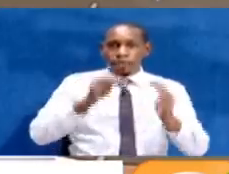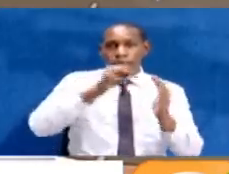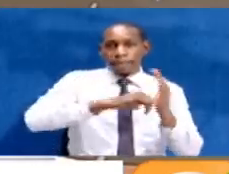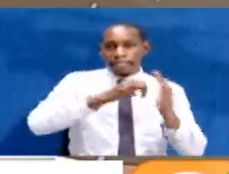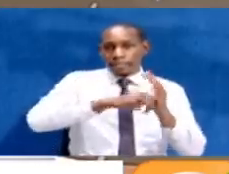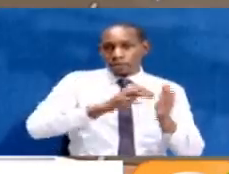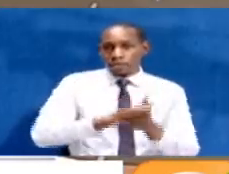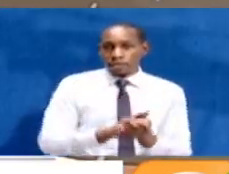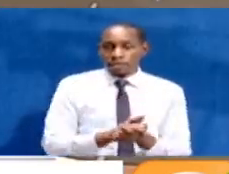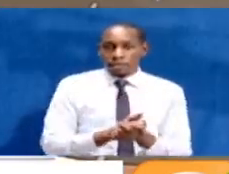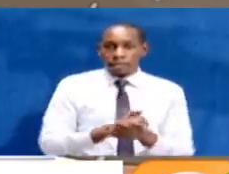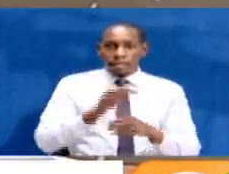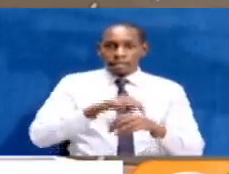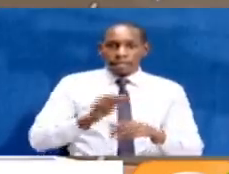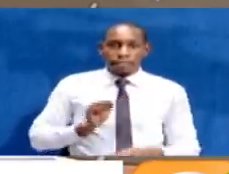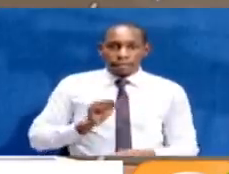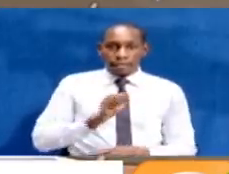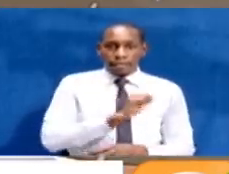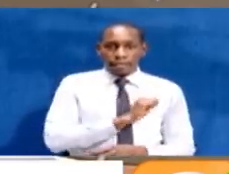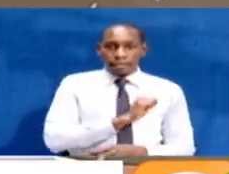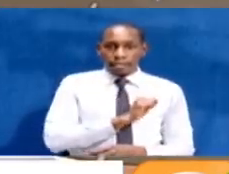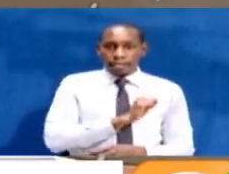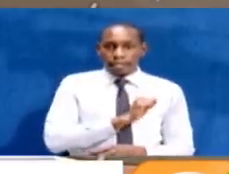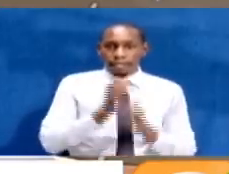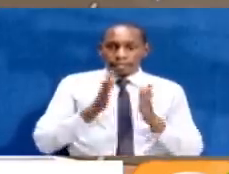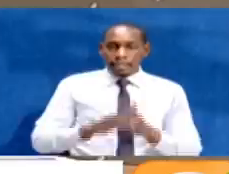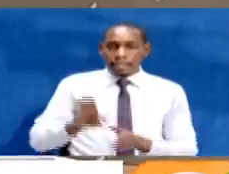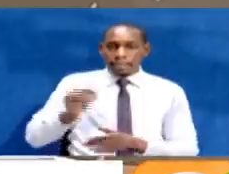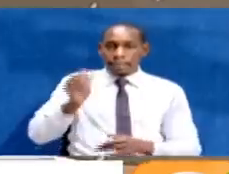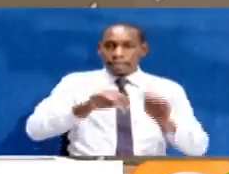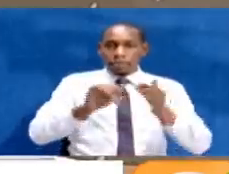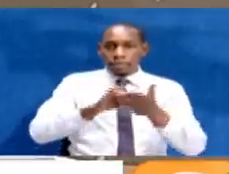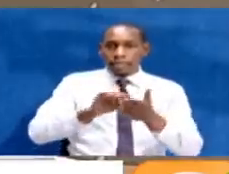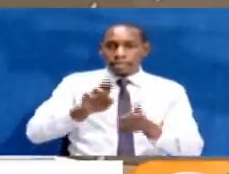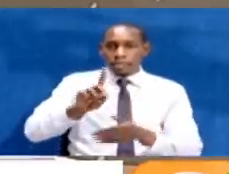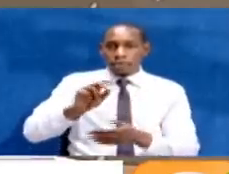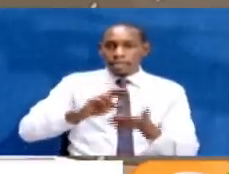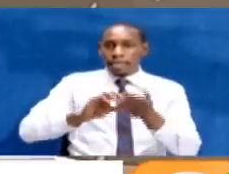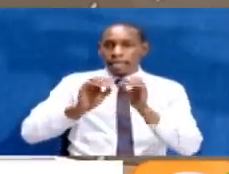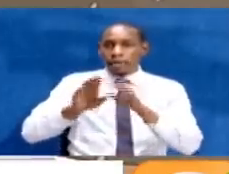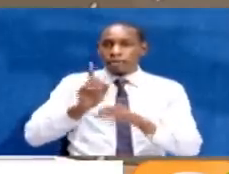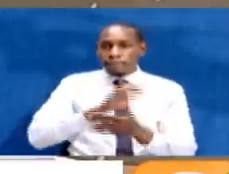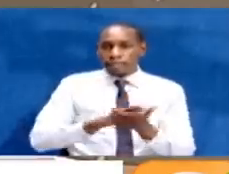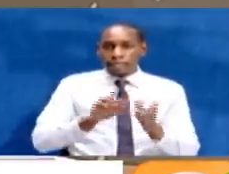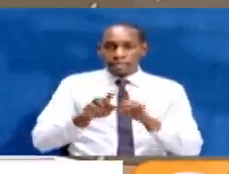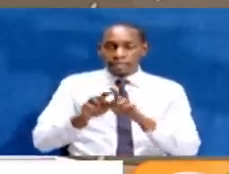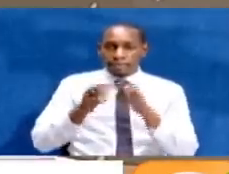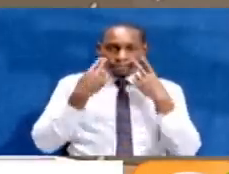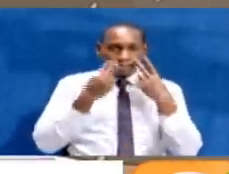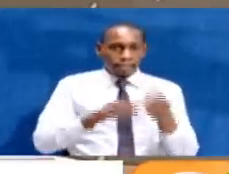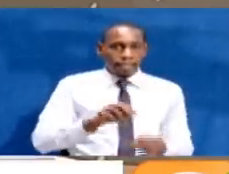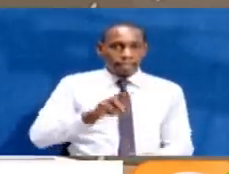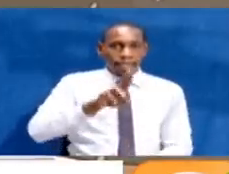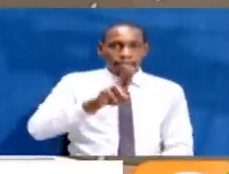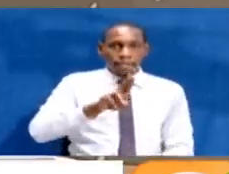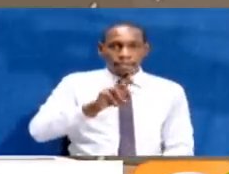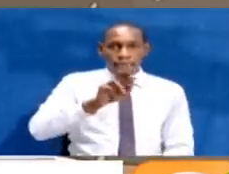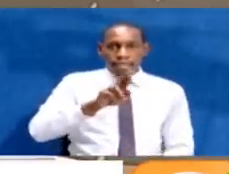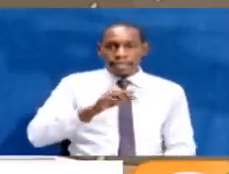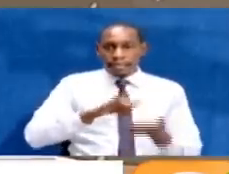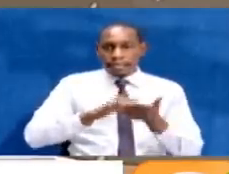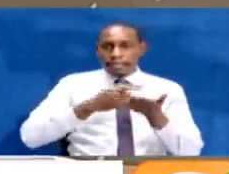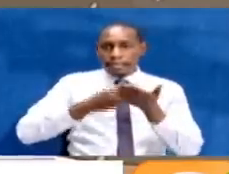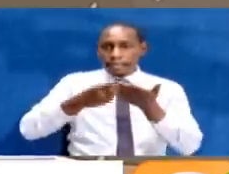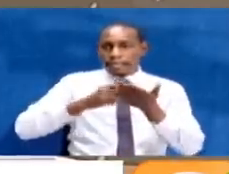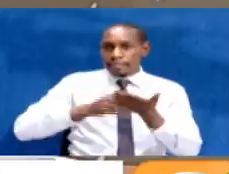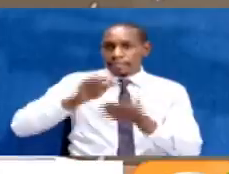Machakos during the senatorial by-election, where the UDA candidate was soundly beaten. And then we can even go back to look at BBI, the discussion, and